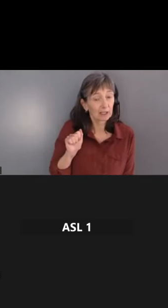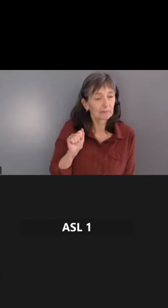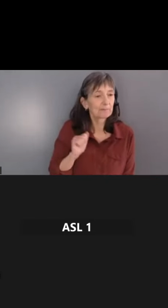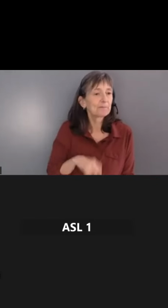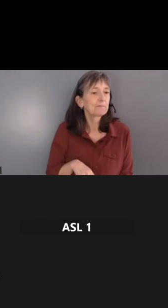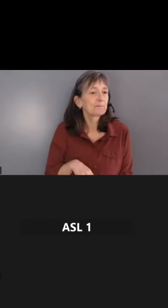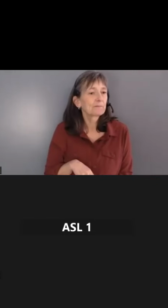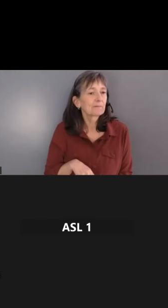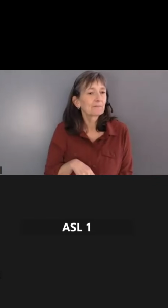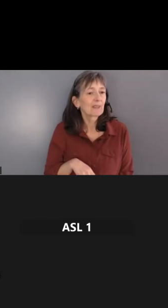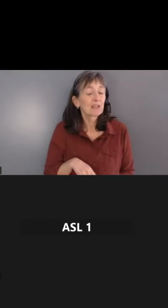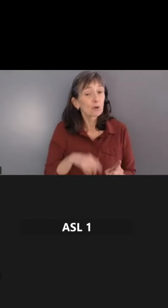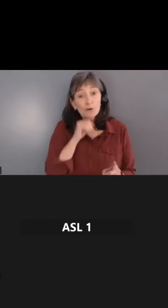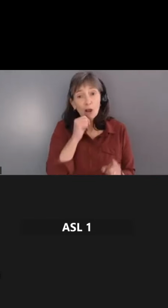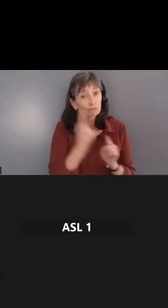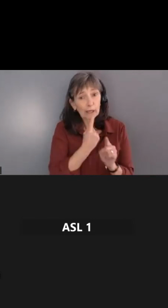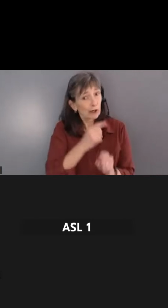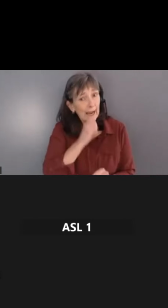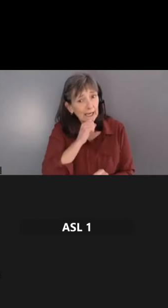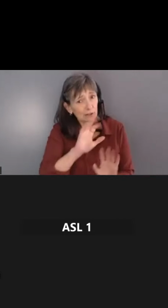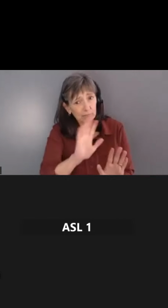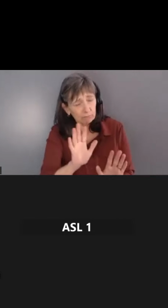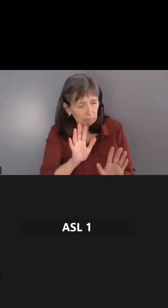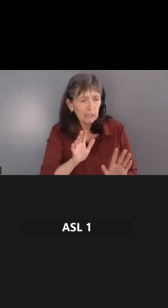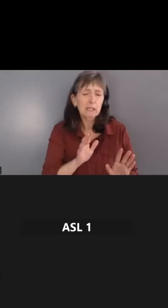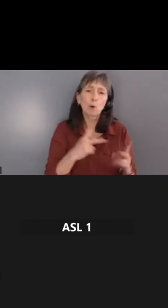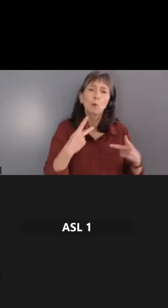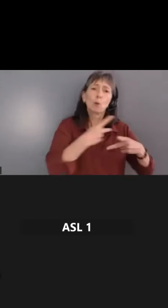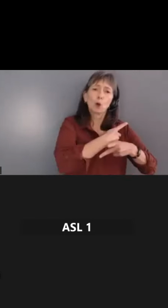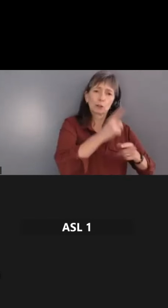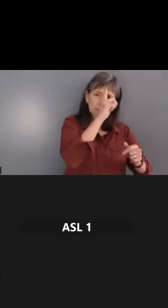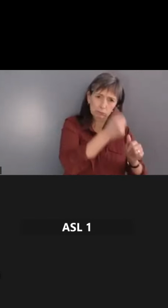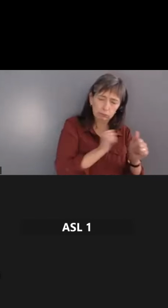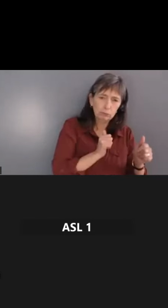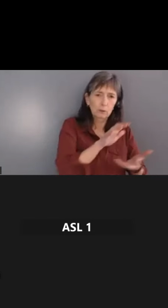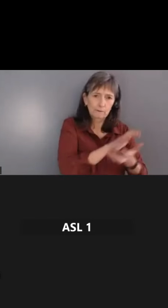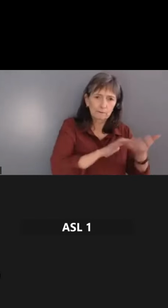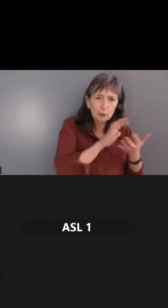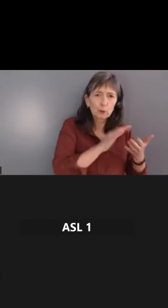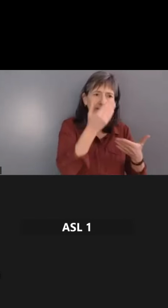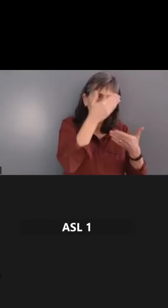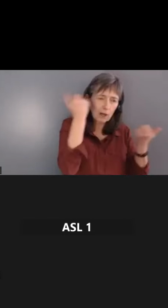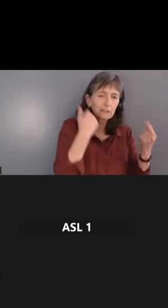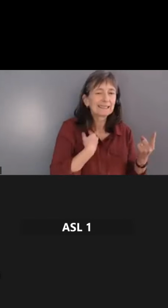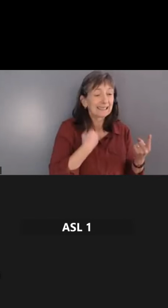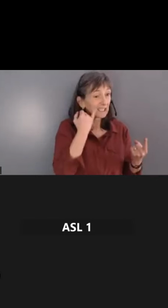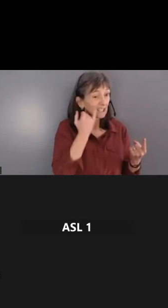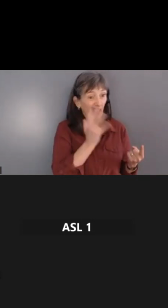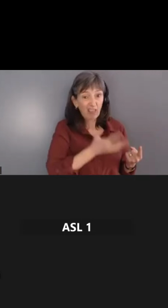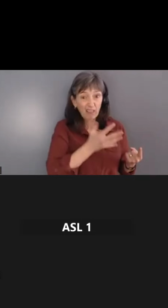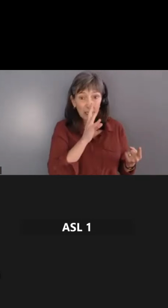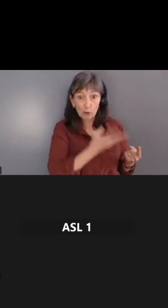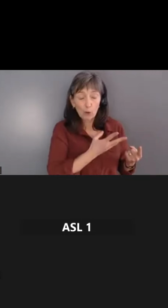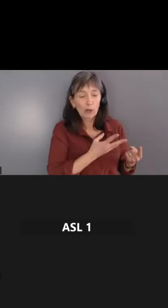expected from normal aging. And if left undetected and untreated, it can adversely affect one's overall quality of life